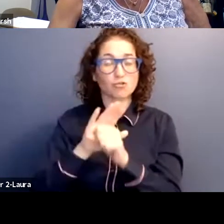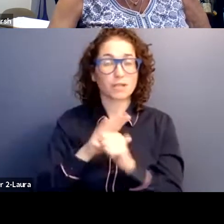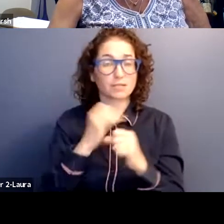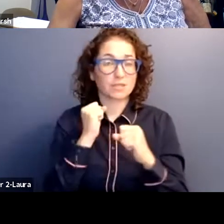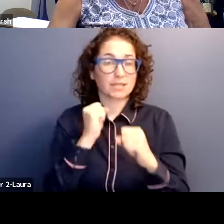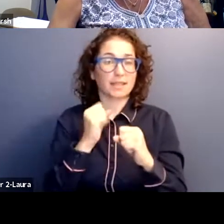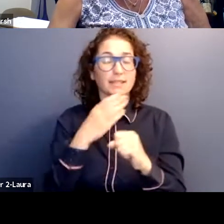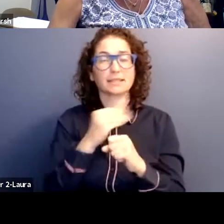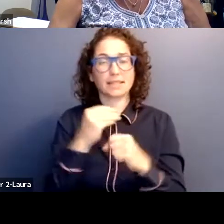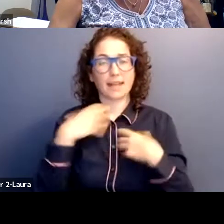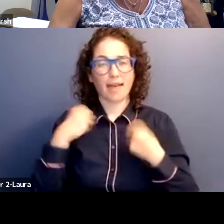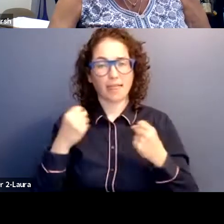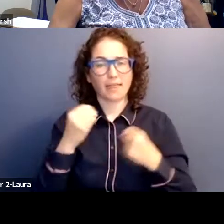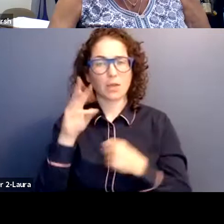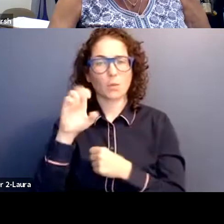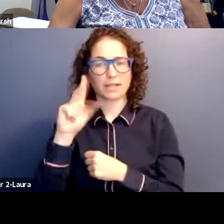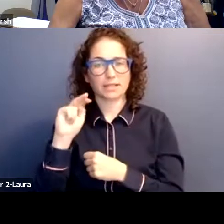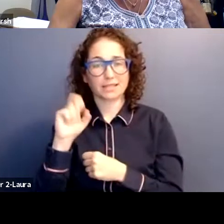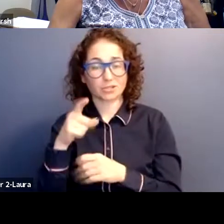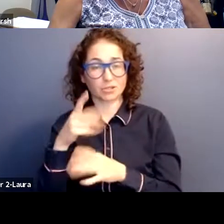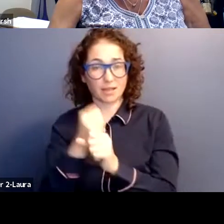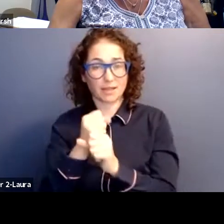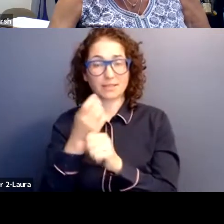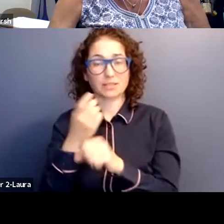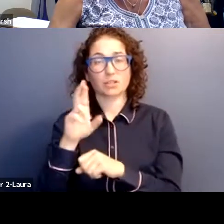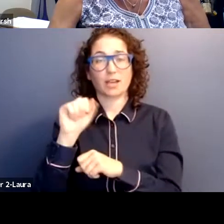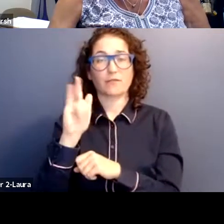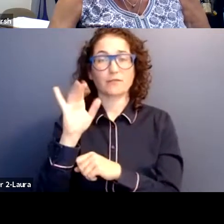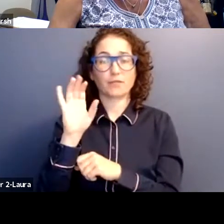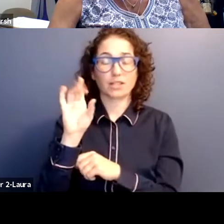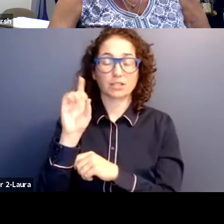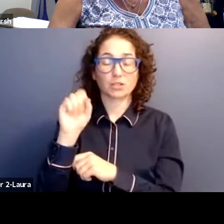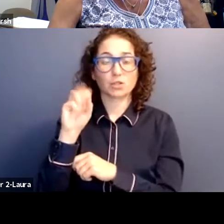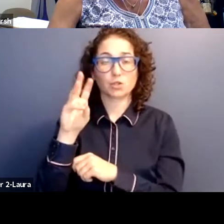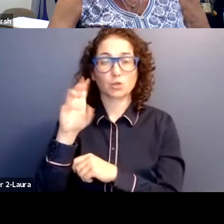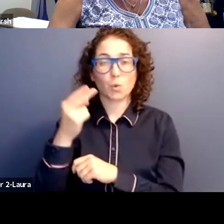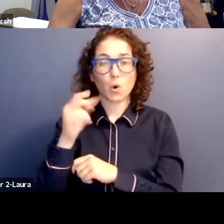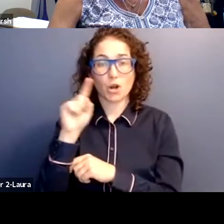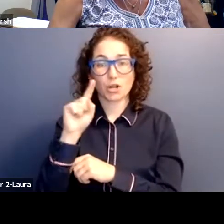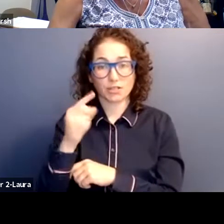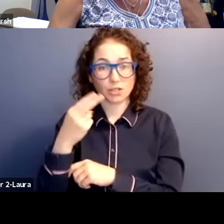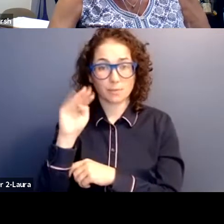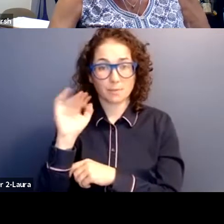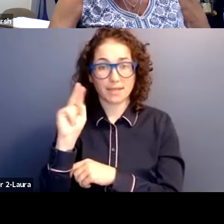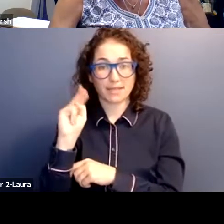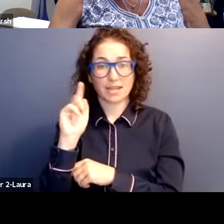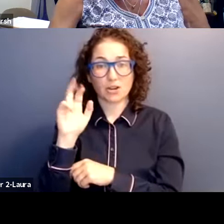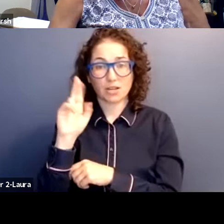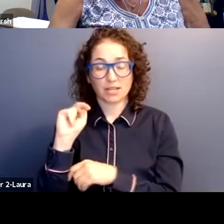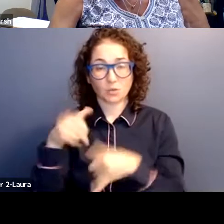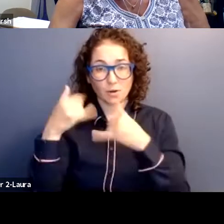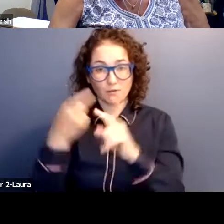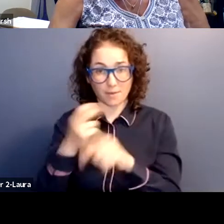wellness. She has received the Dr. Alfred Schwartz and Iris Nelson Schwartz Humanitarian Award from the National